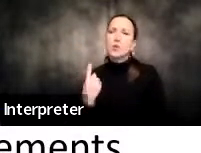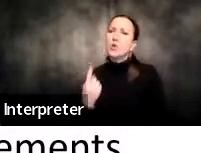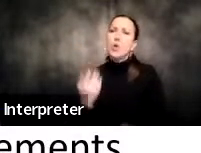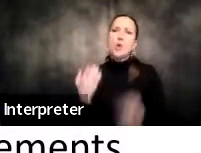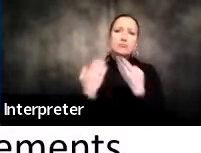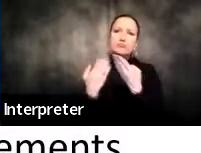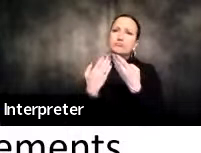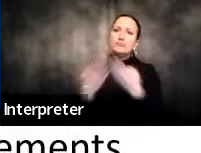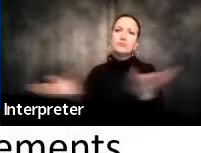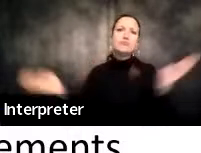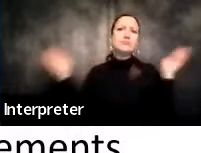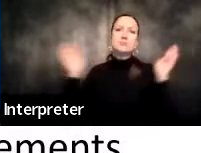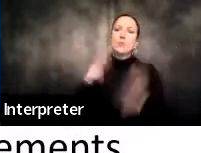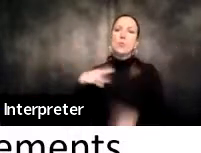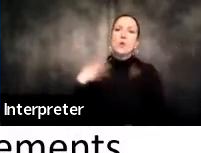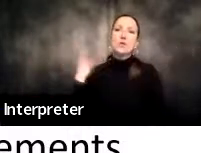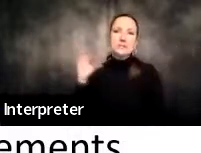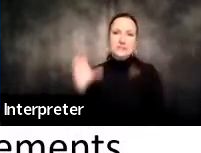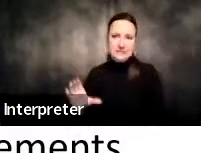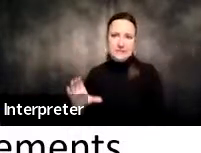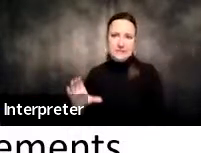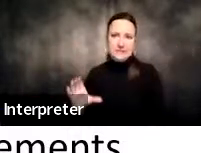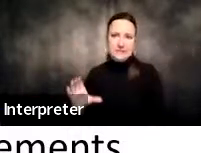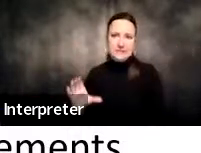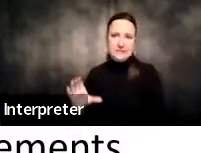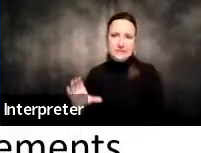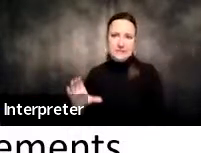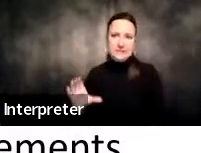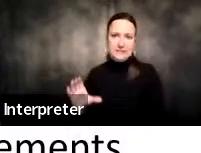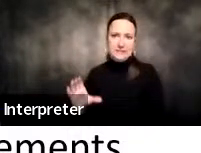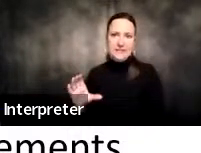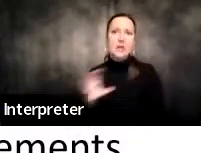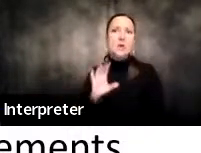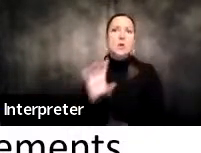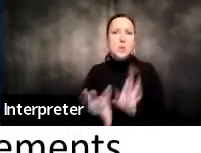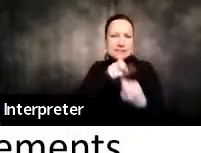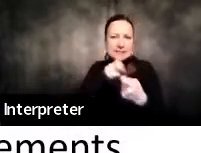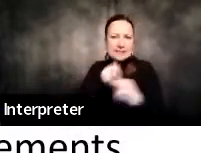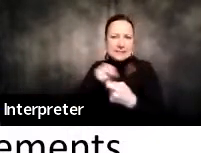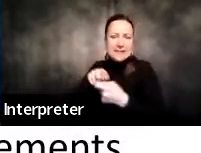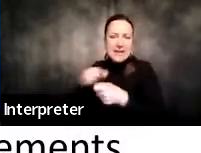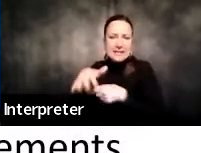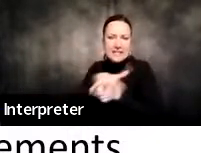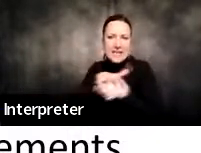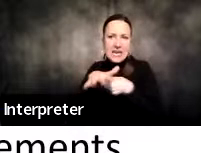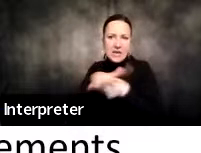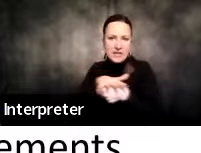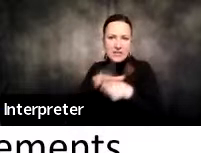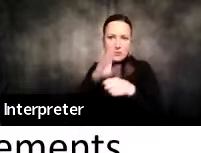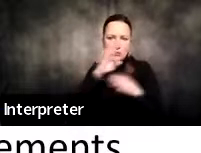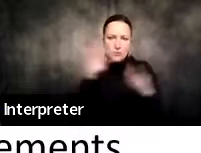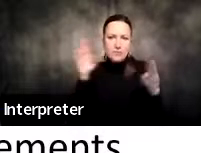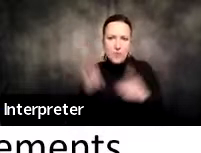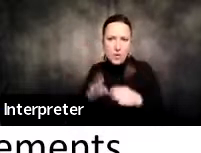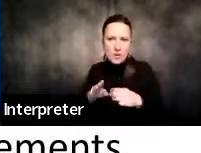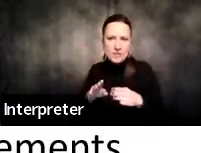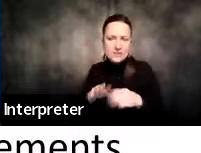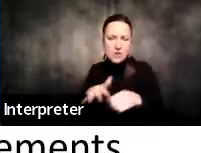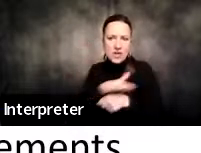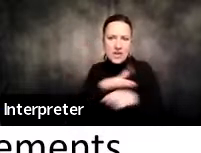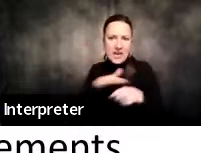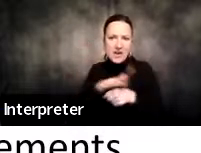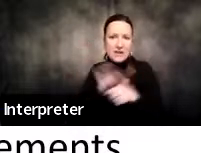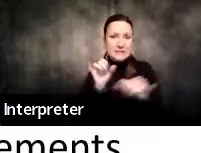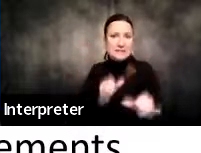selected blocks across the city this year for this lead service line replacement, just like we did in 2022, where we